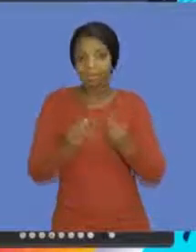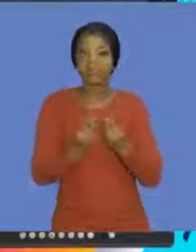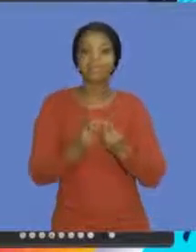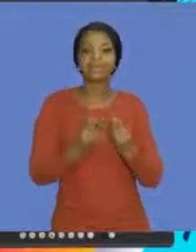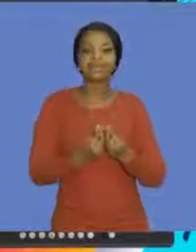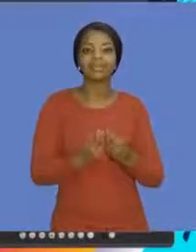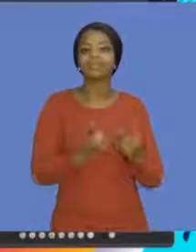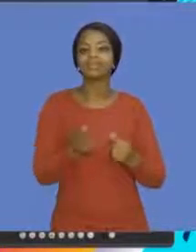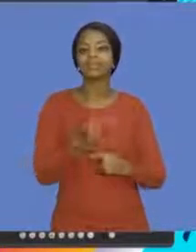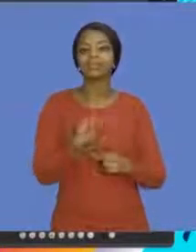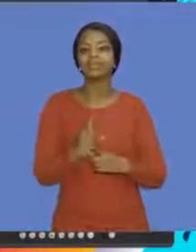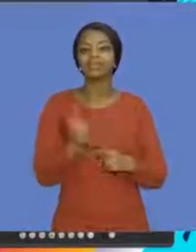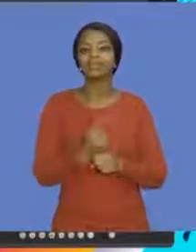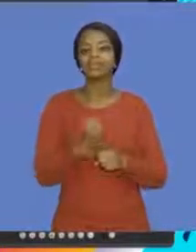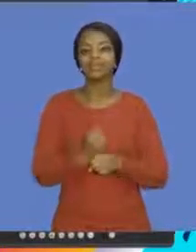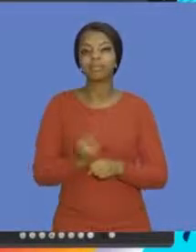factors that will be